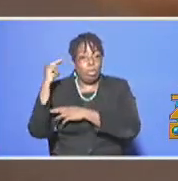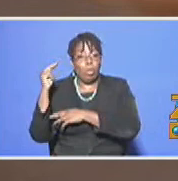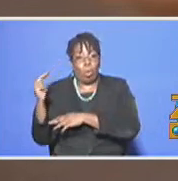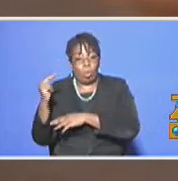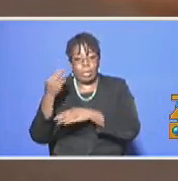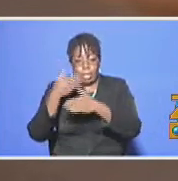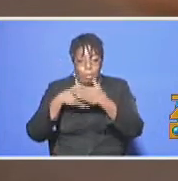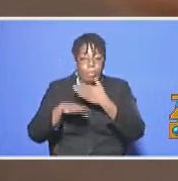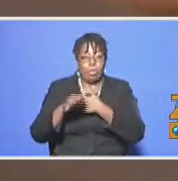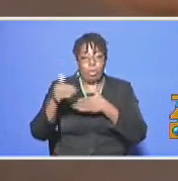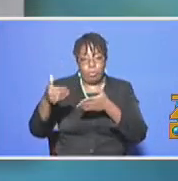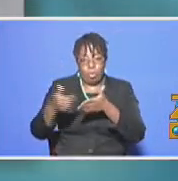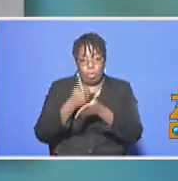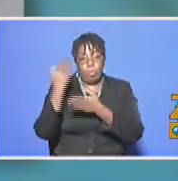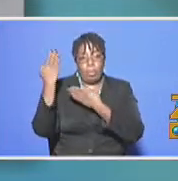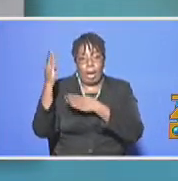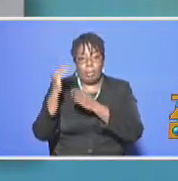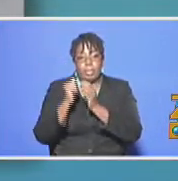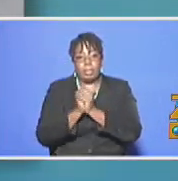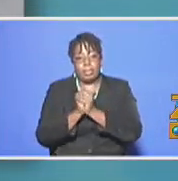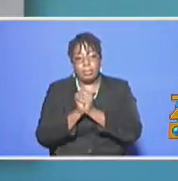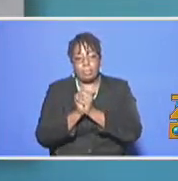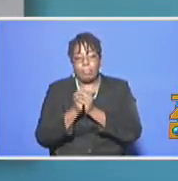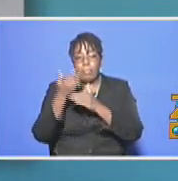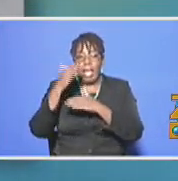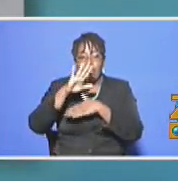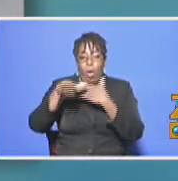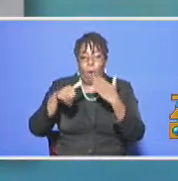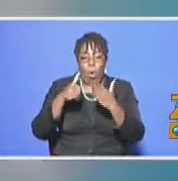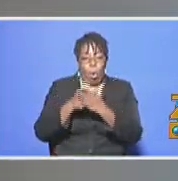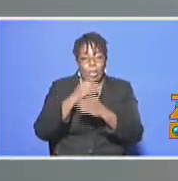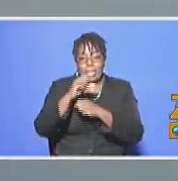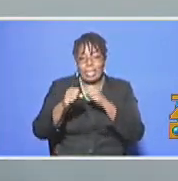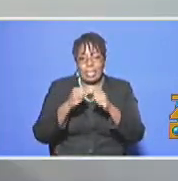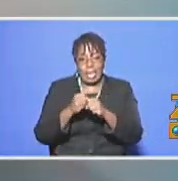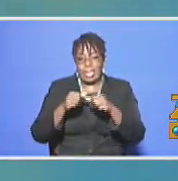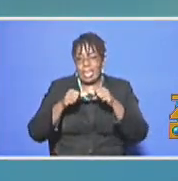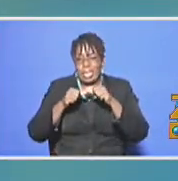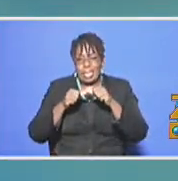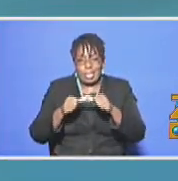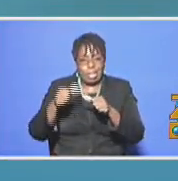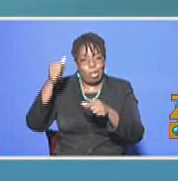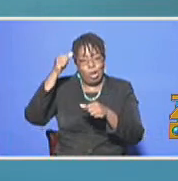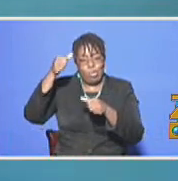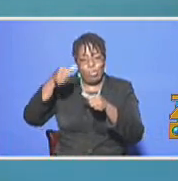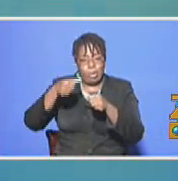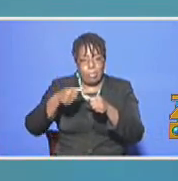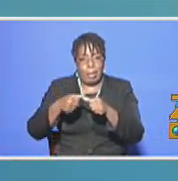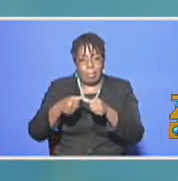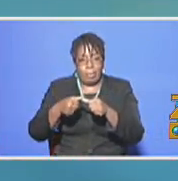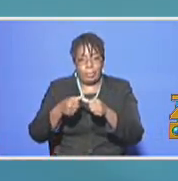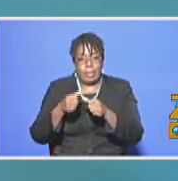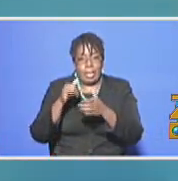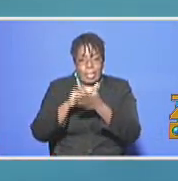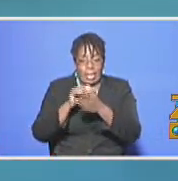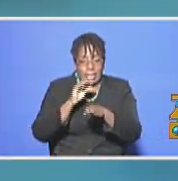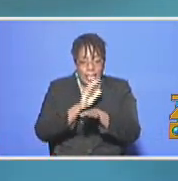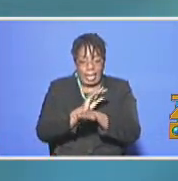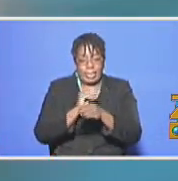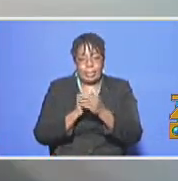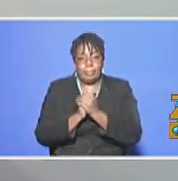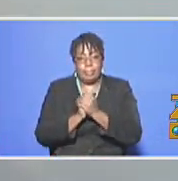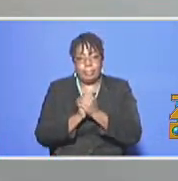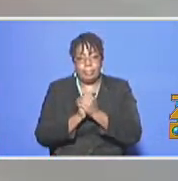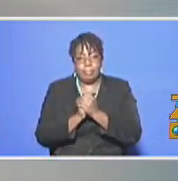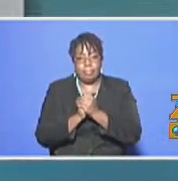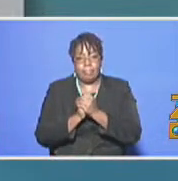of the new Bahamas. And after all these years, he still looks back at that historic night. The fact that